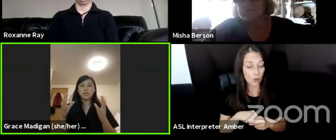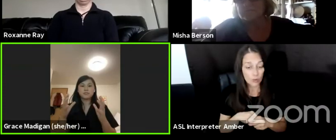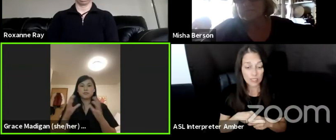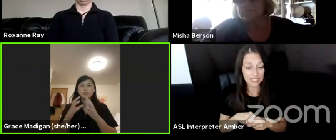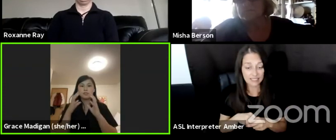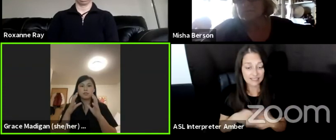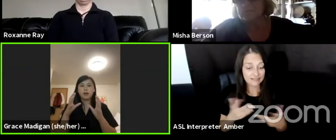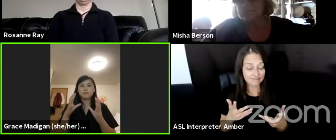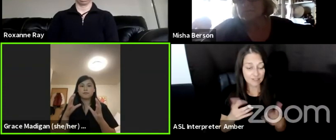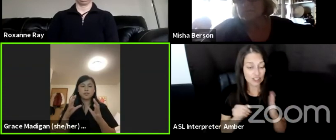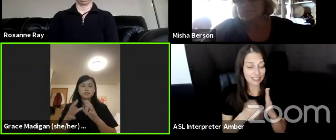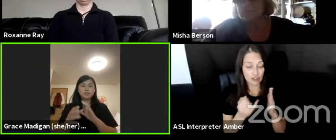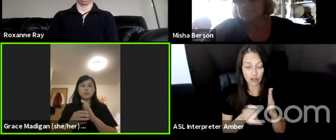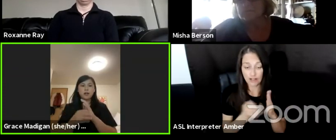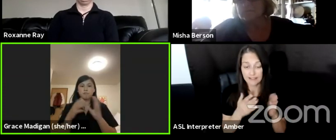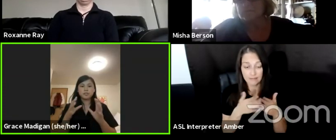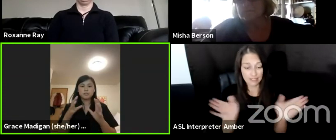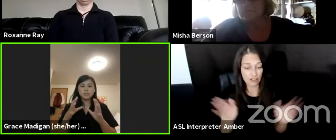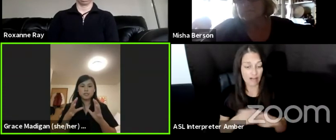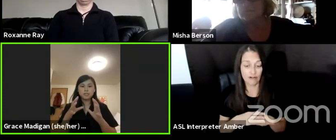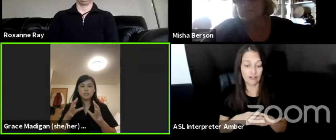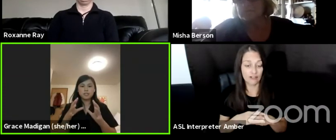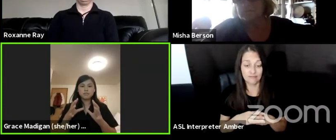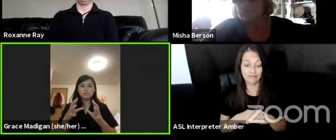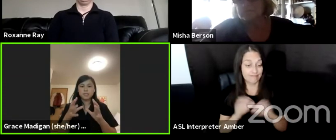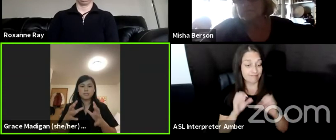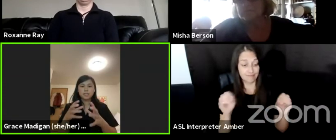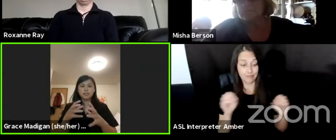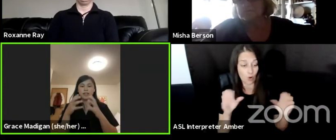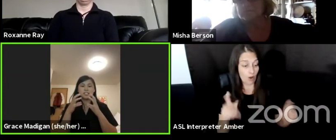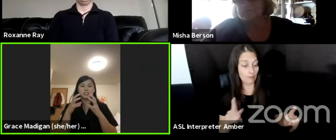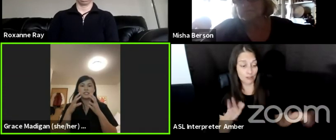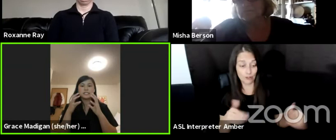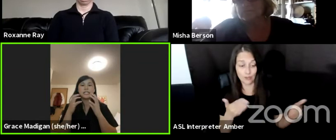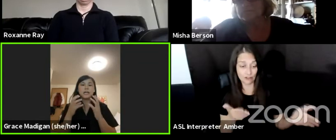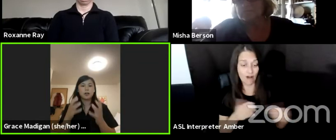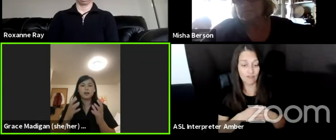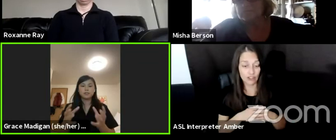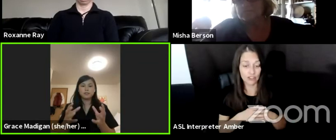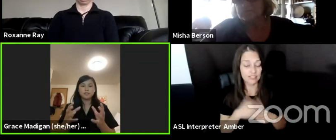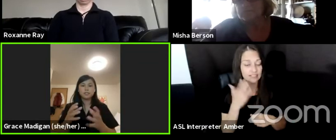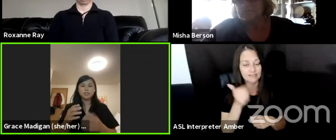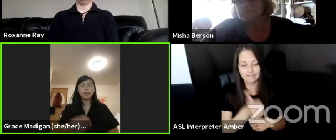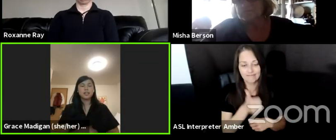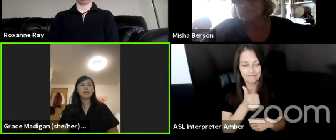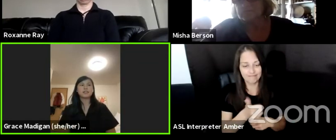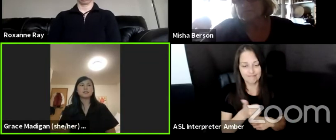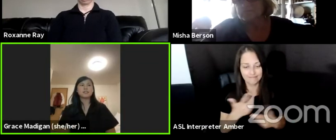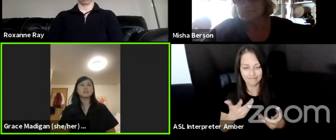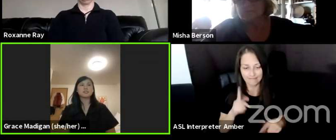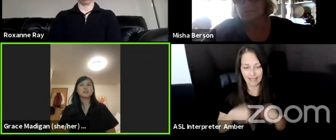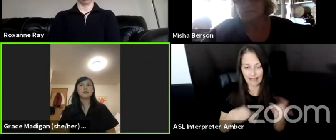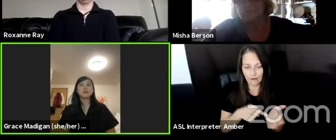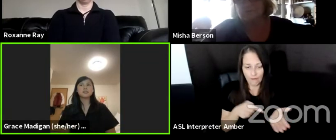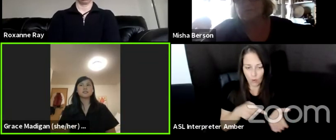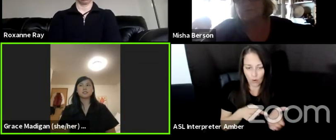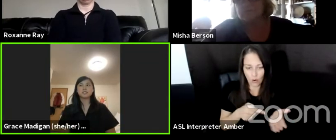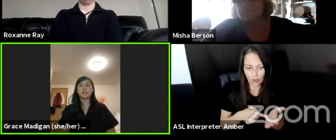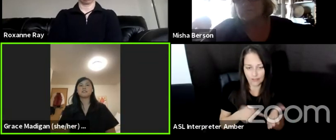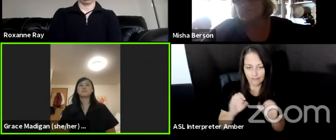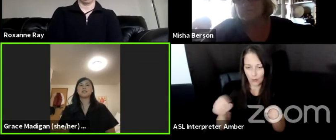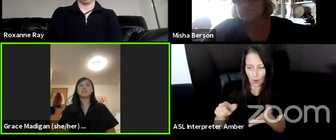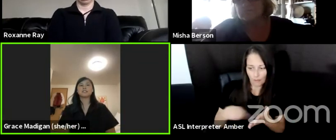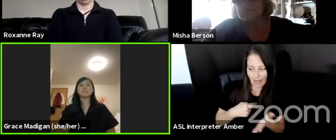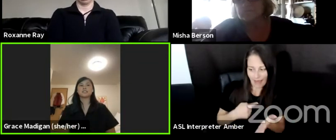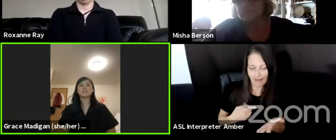journalism just in general when you don't offer those opportunities to them because they financially cannot do it. And I think that's just such